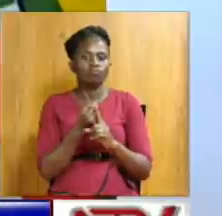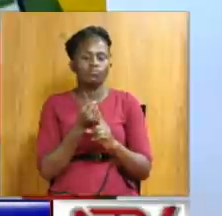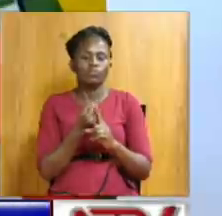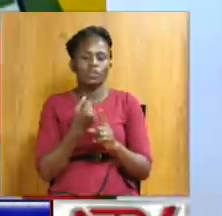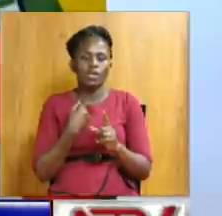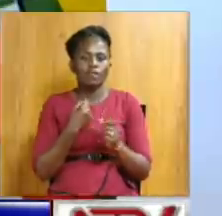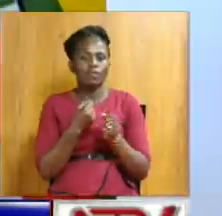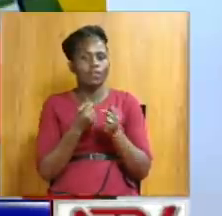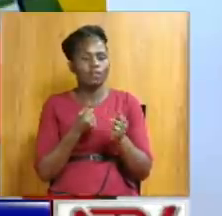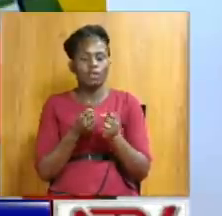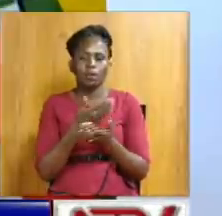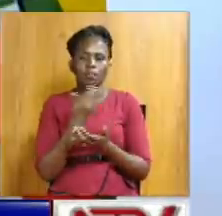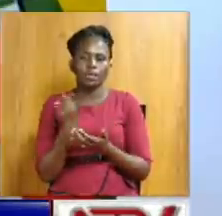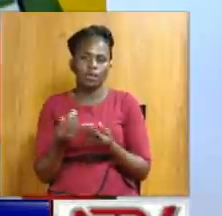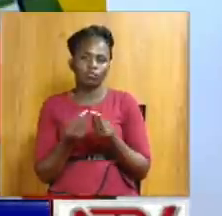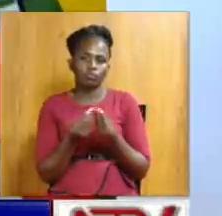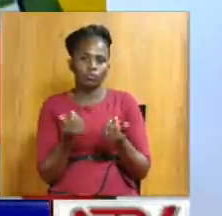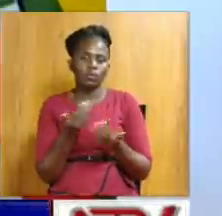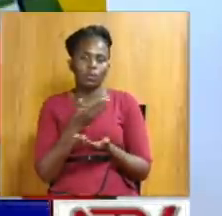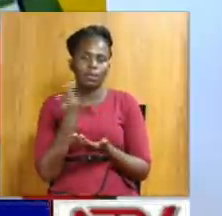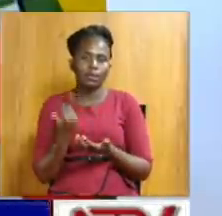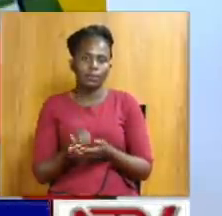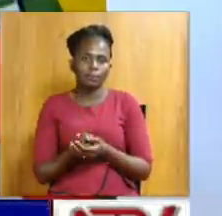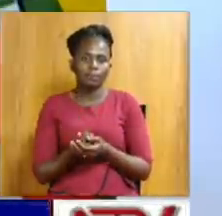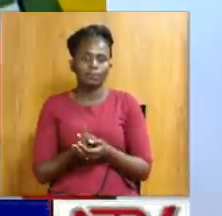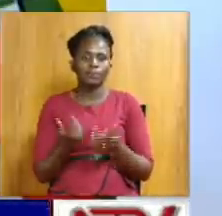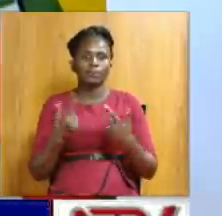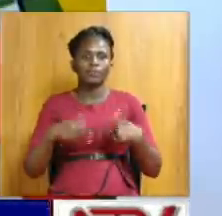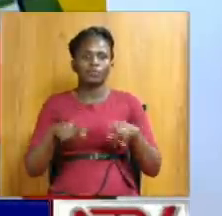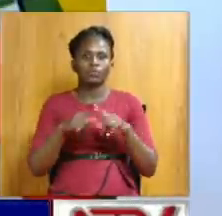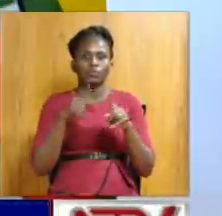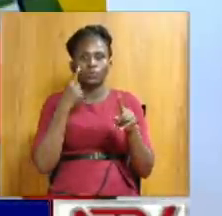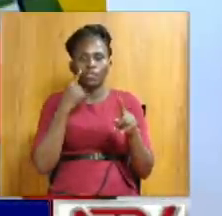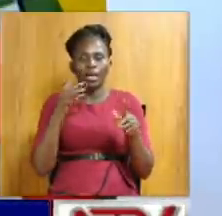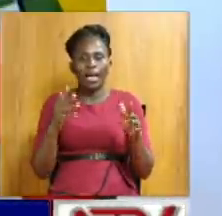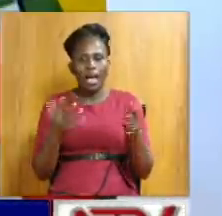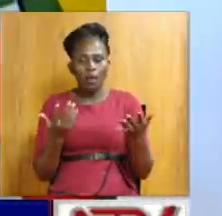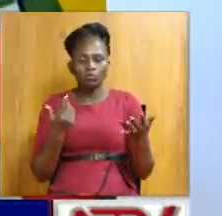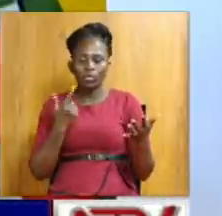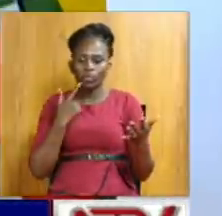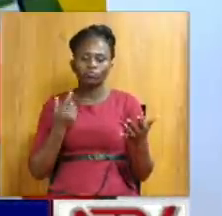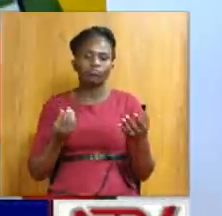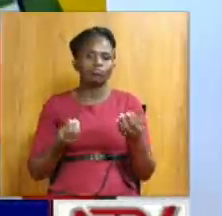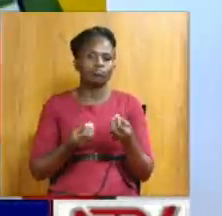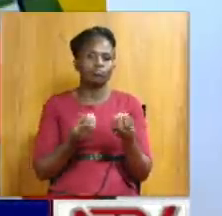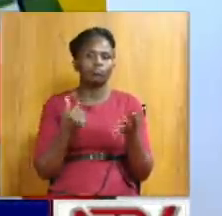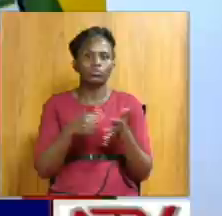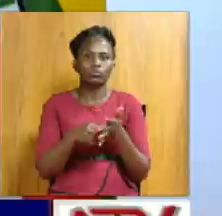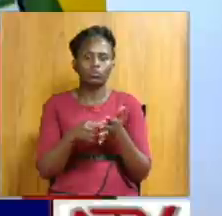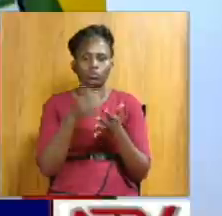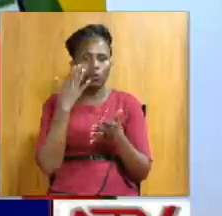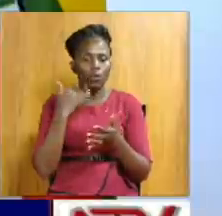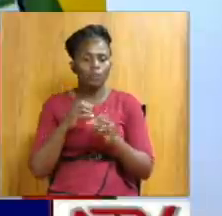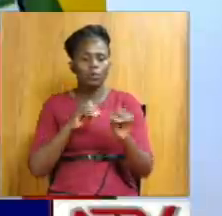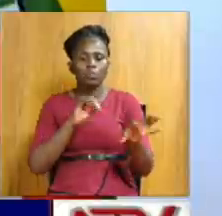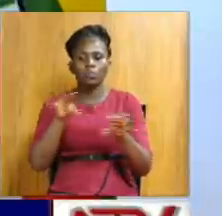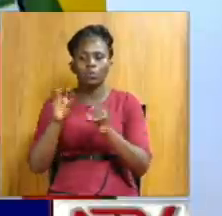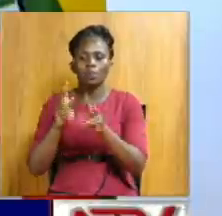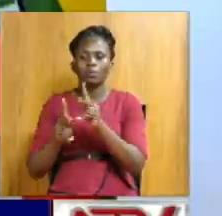And the initial way was to avoid, scatter people so that they are not